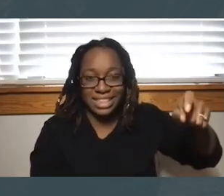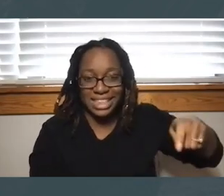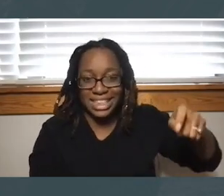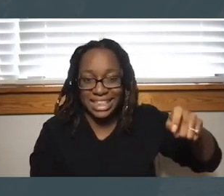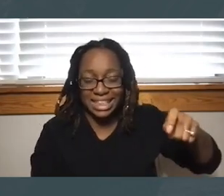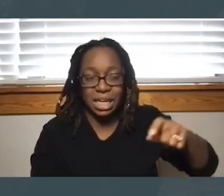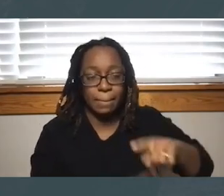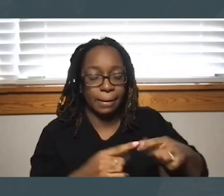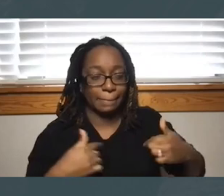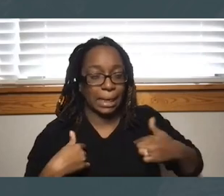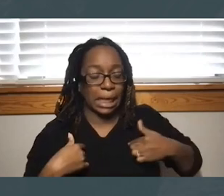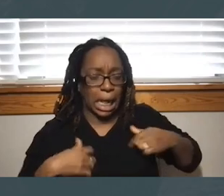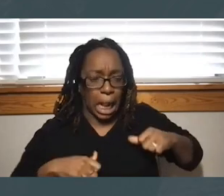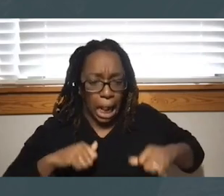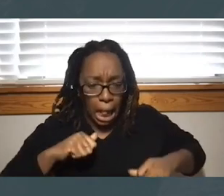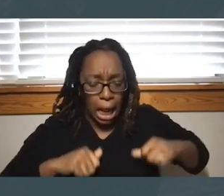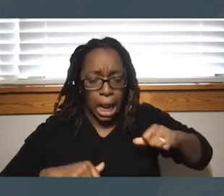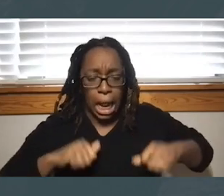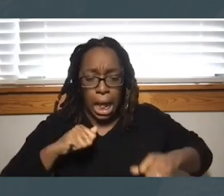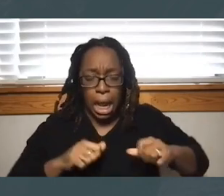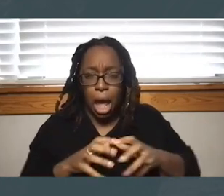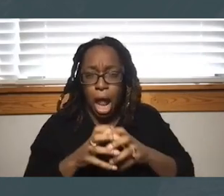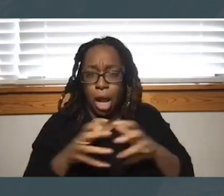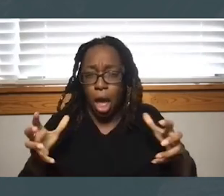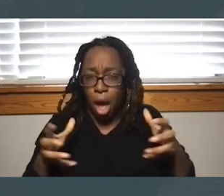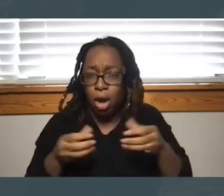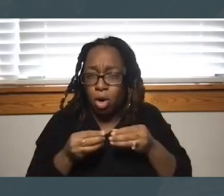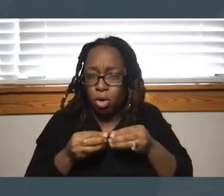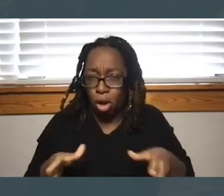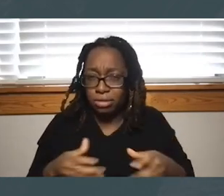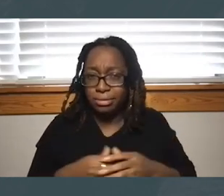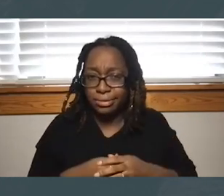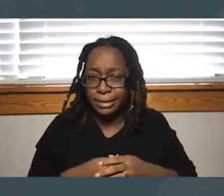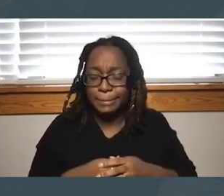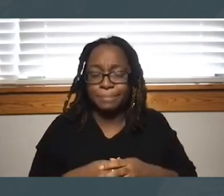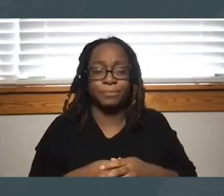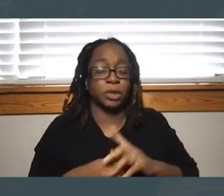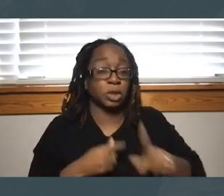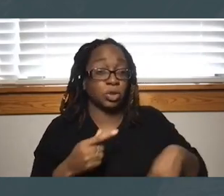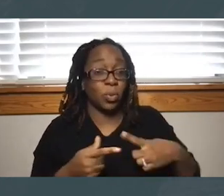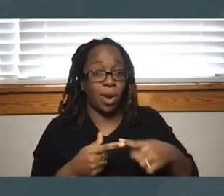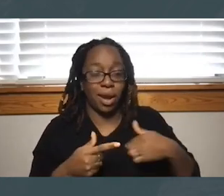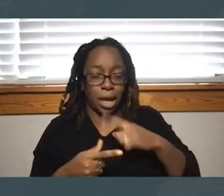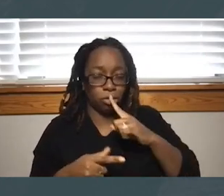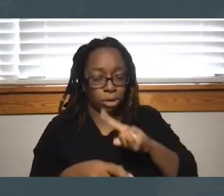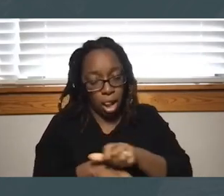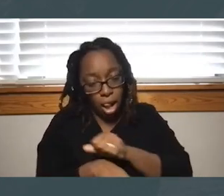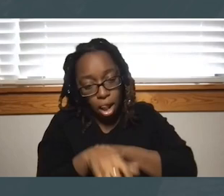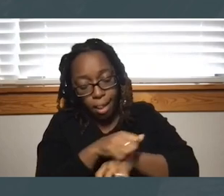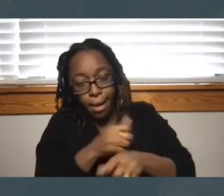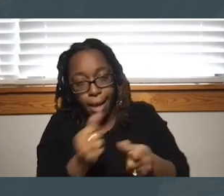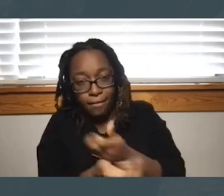lot. That's all. So after all the effort for the dissertation,